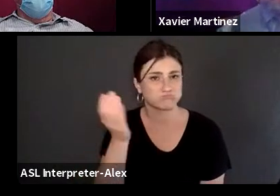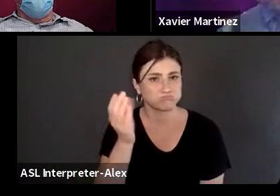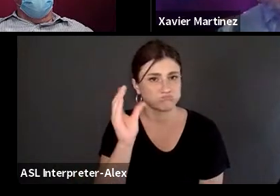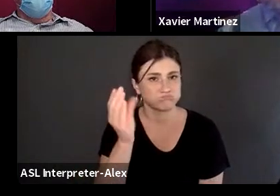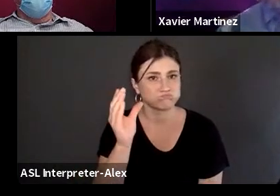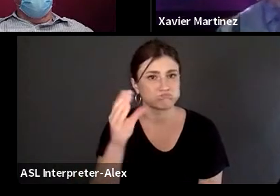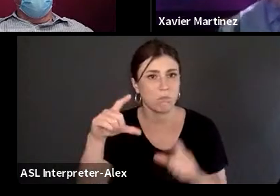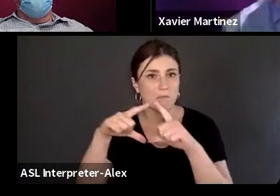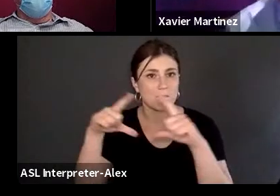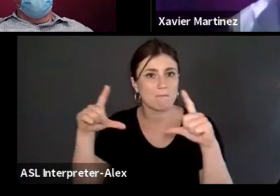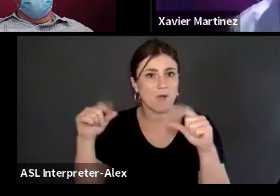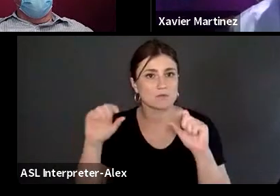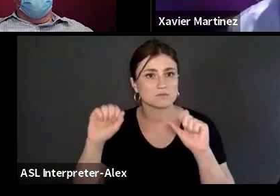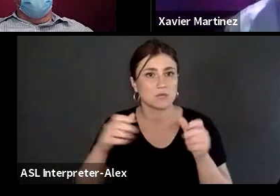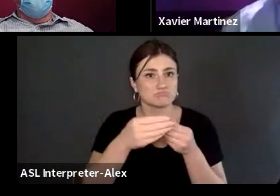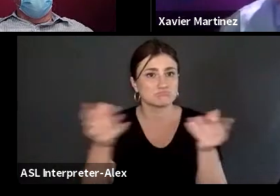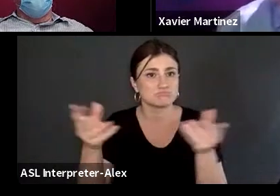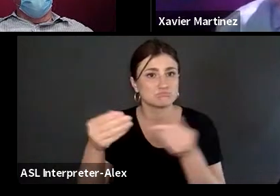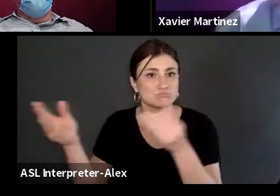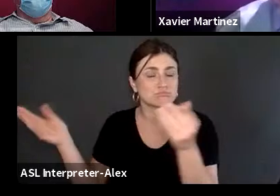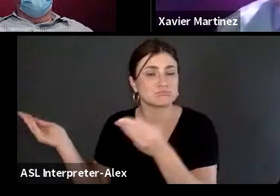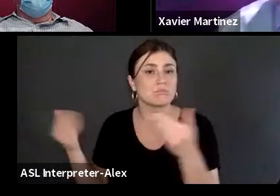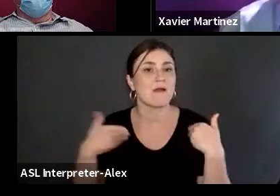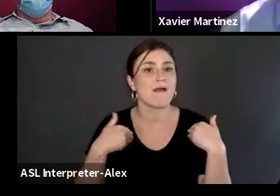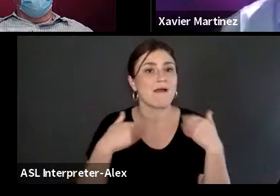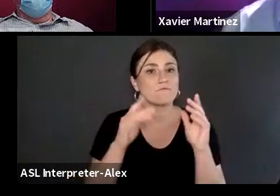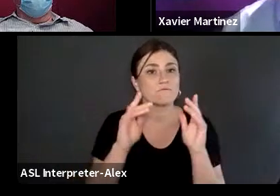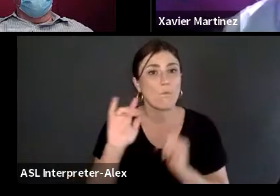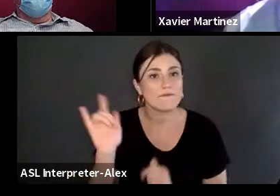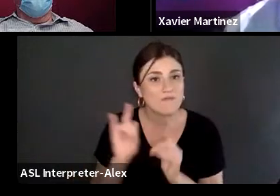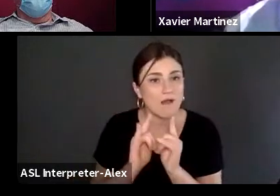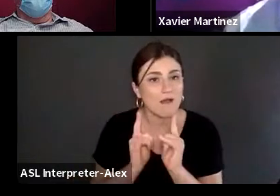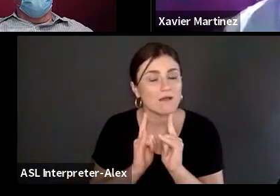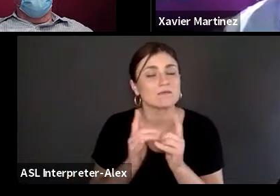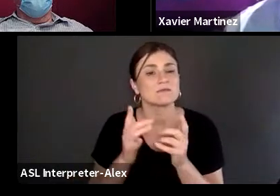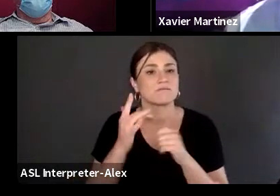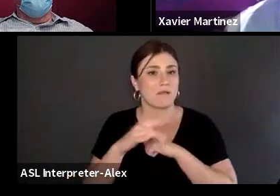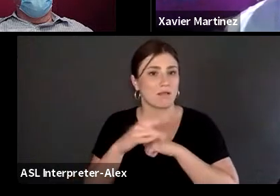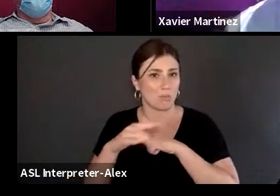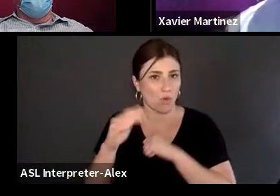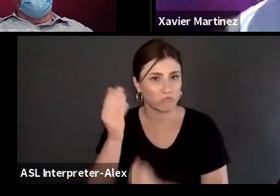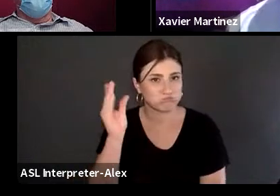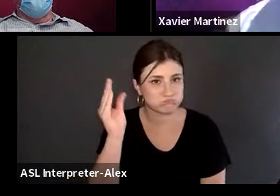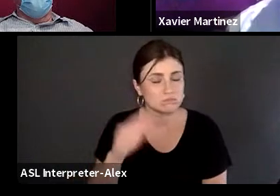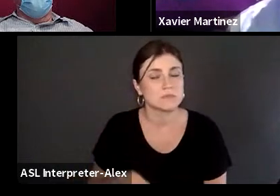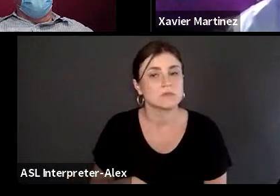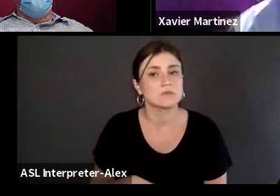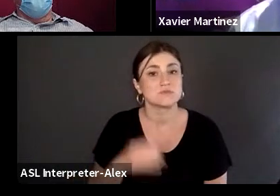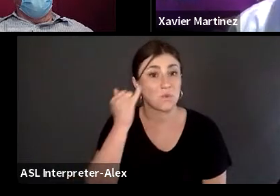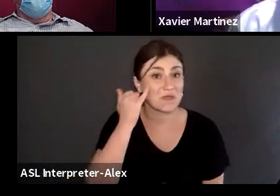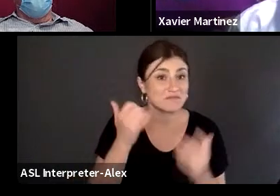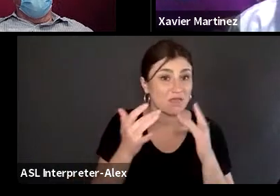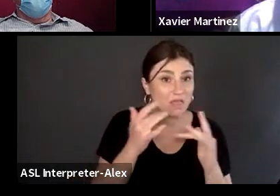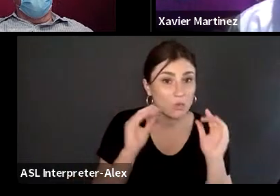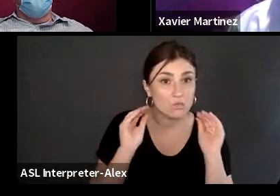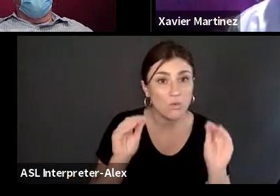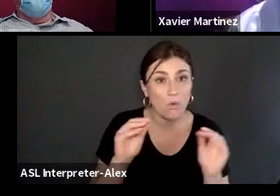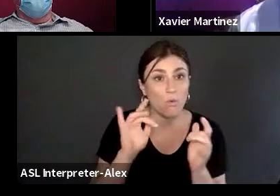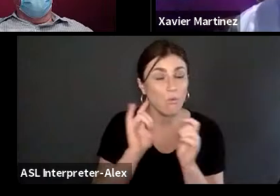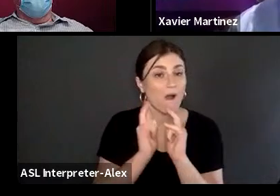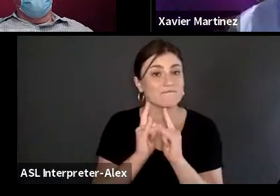have reliable internet in their homes or in their classrooms. That was